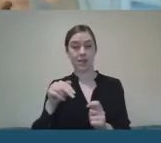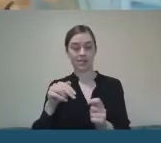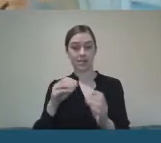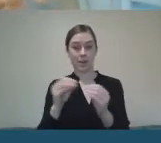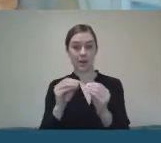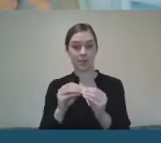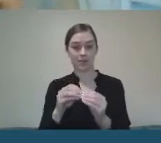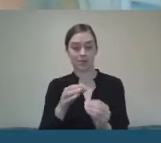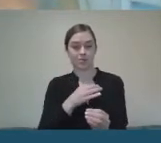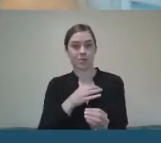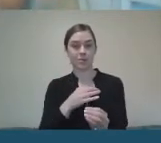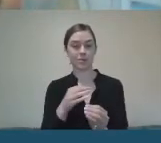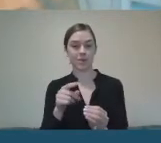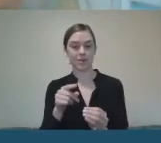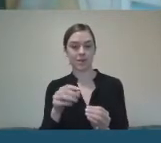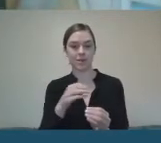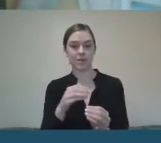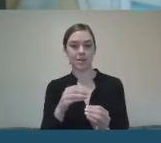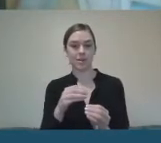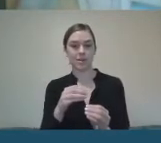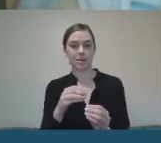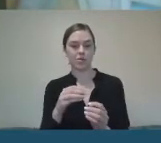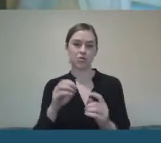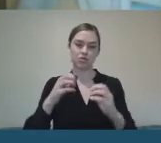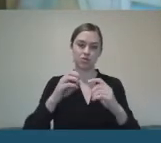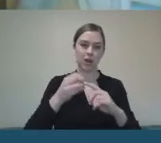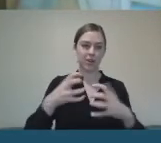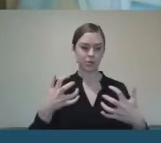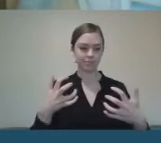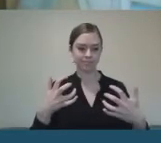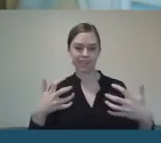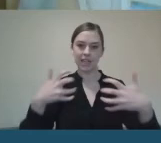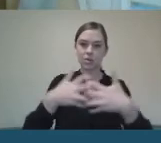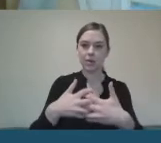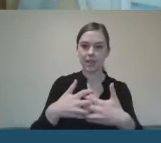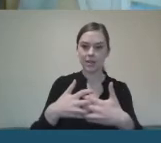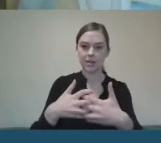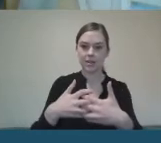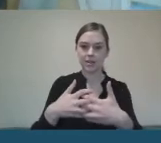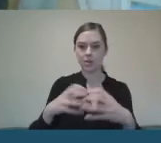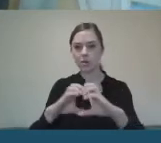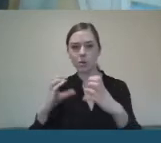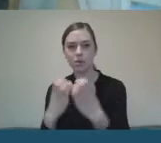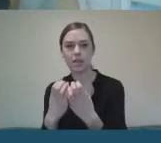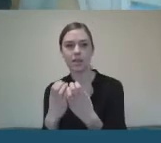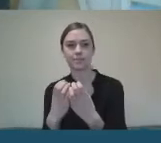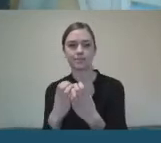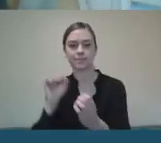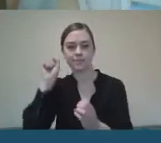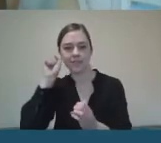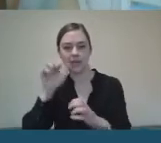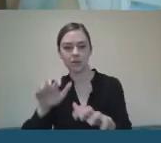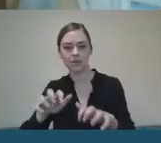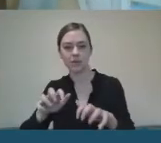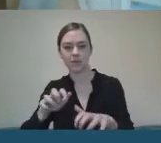to, or it might have been Paul actually, been trying to integrate it into general participation. So it's not just you know, the